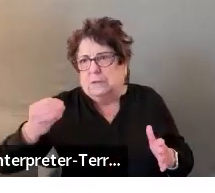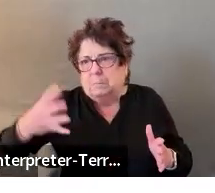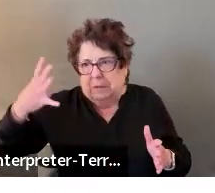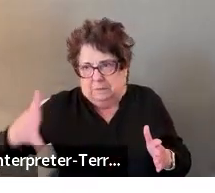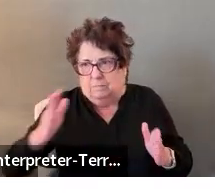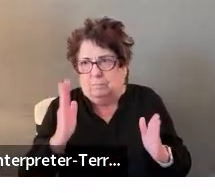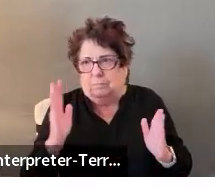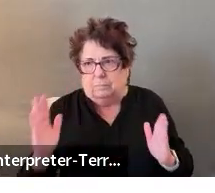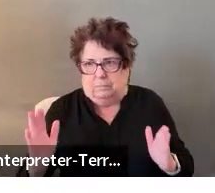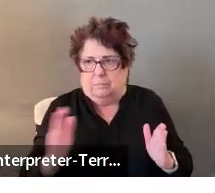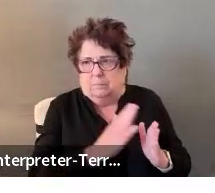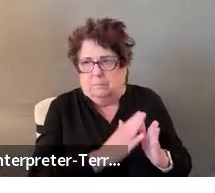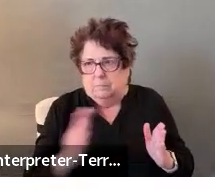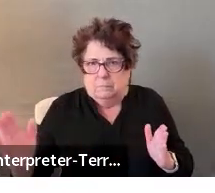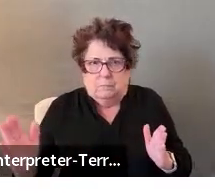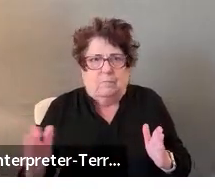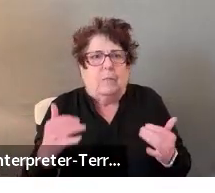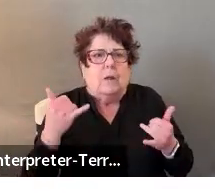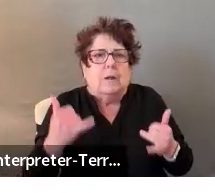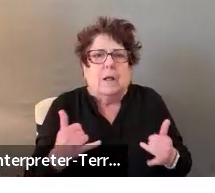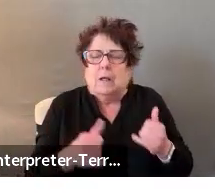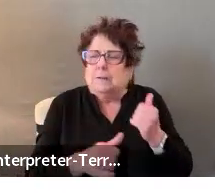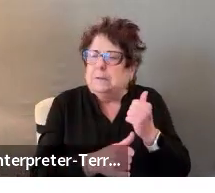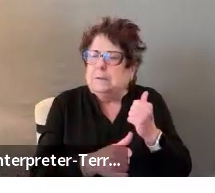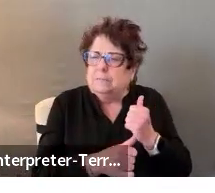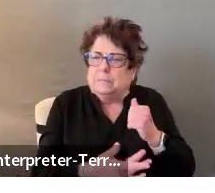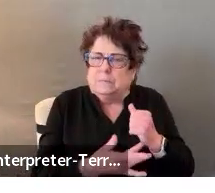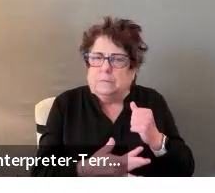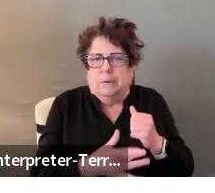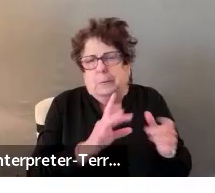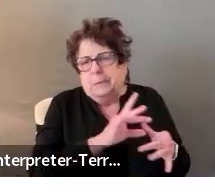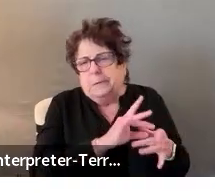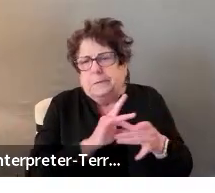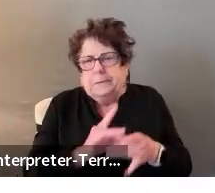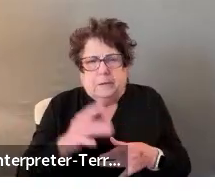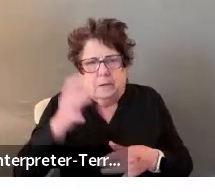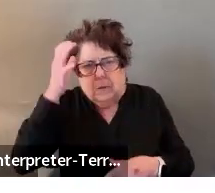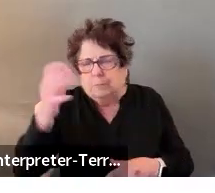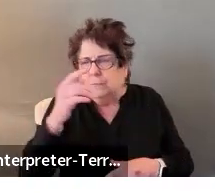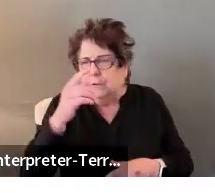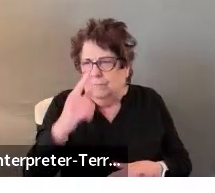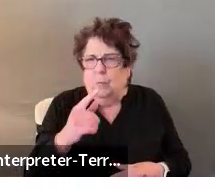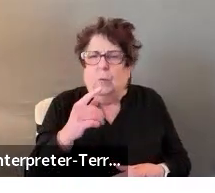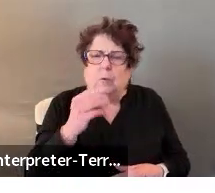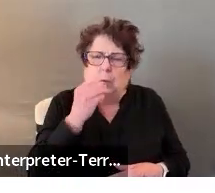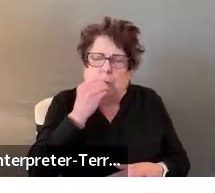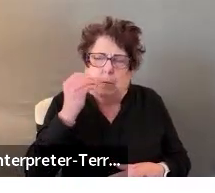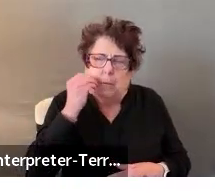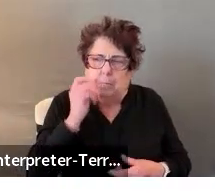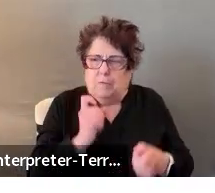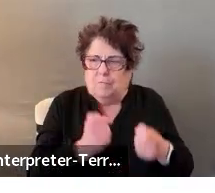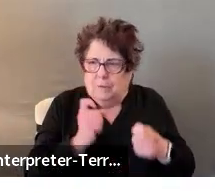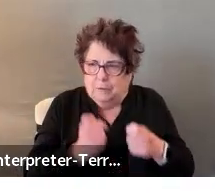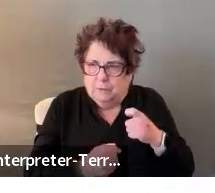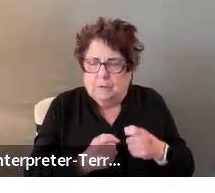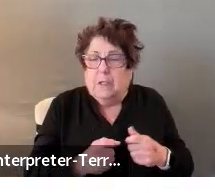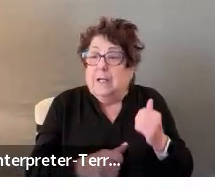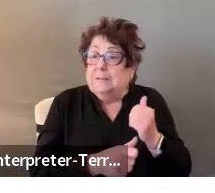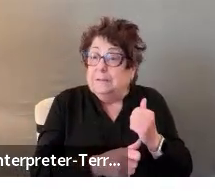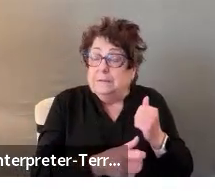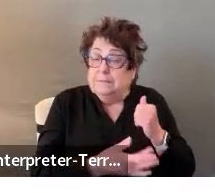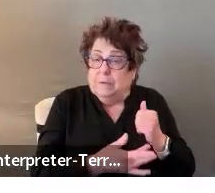assistive technology, a related concept to home modification. Assistive technology, also referred to as